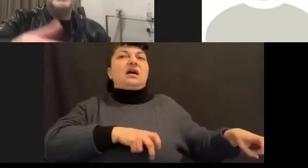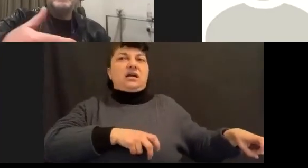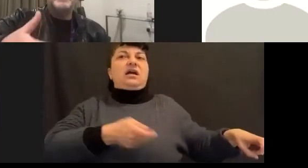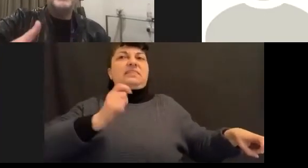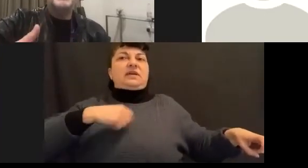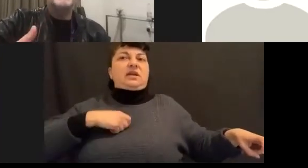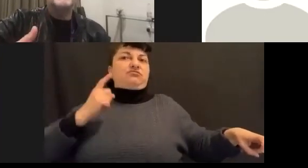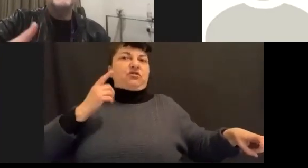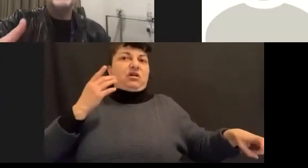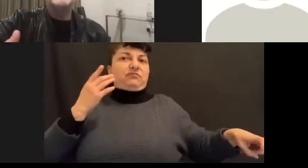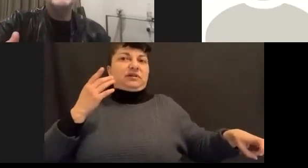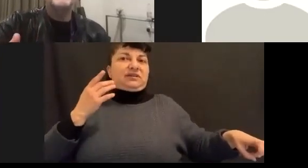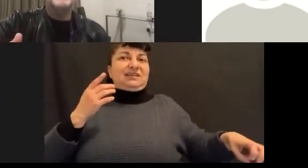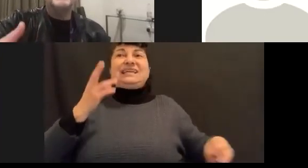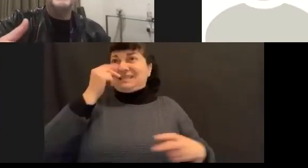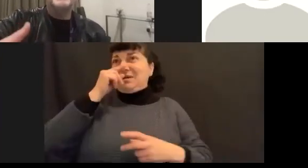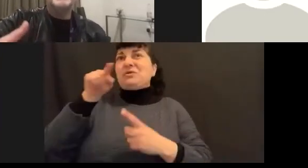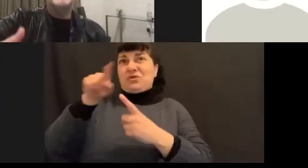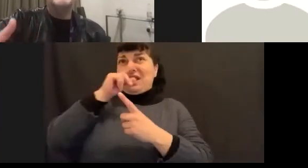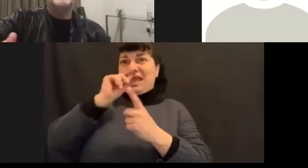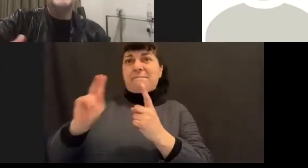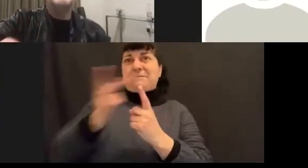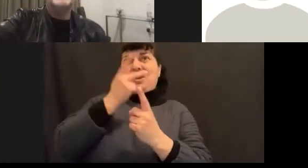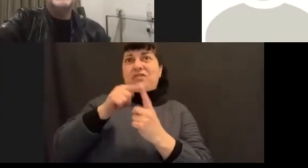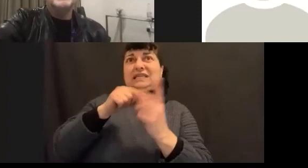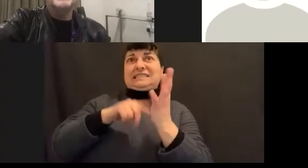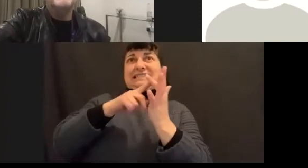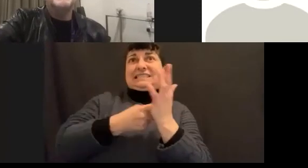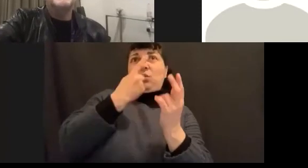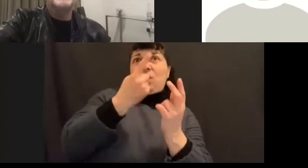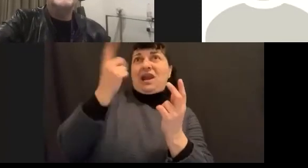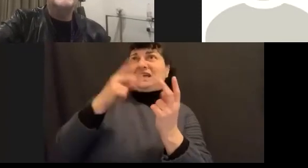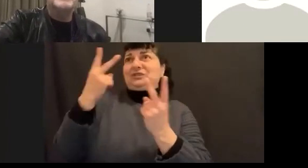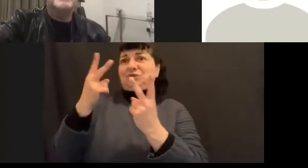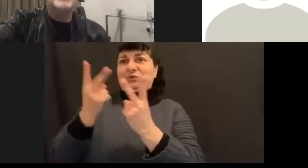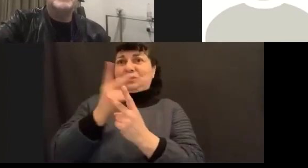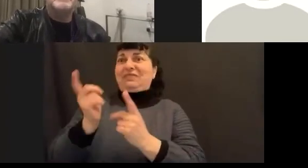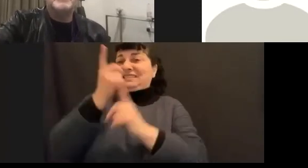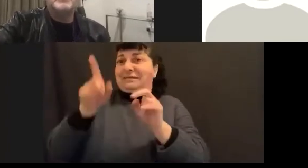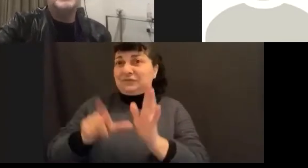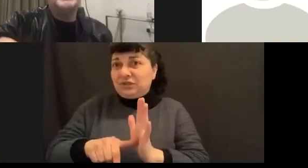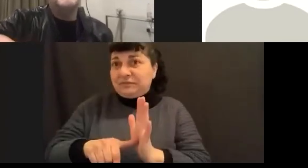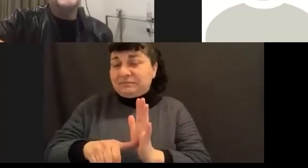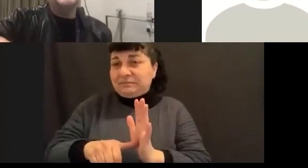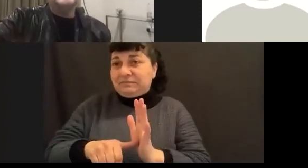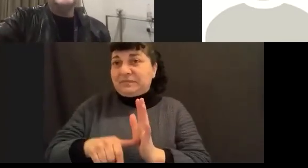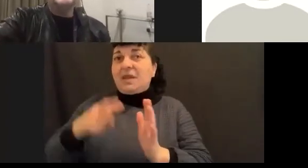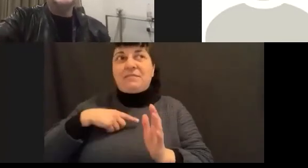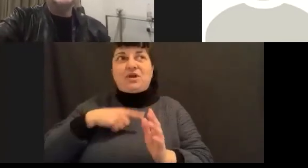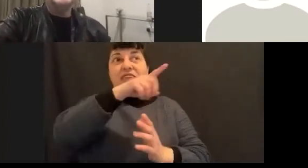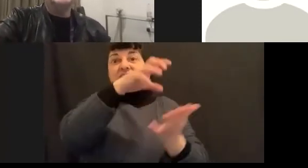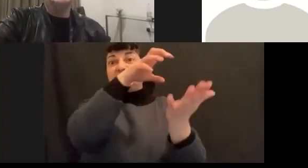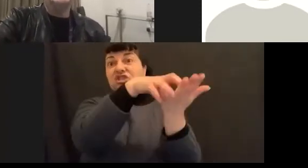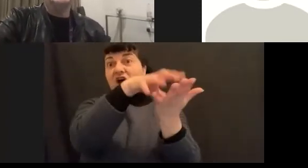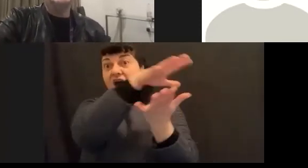therefore, you can be both tier 2 and tier 1 at the same time, because you went to an exposure site, but also while you were there,